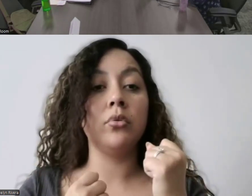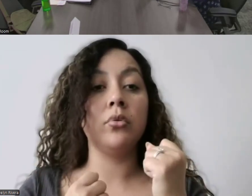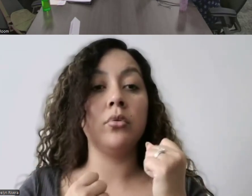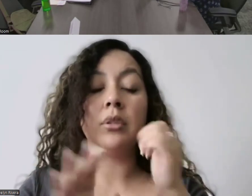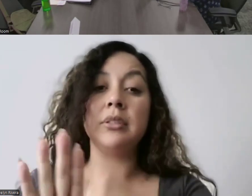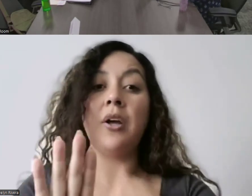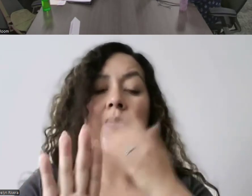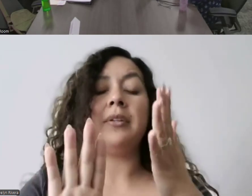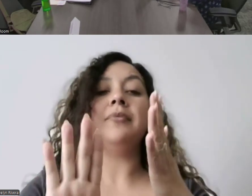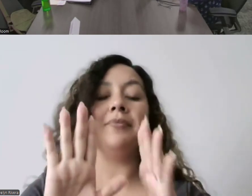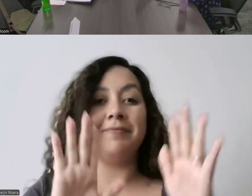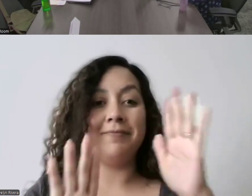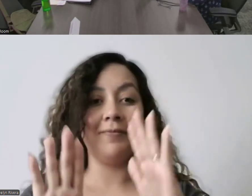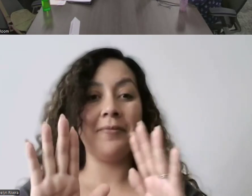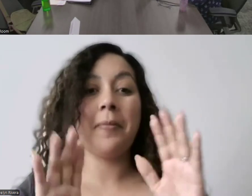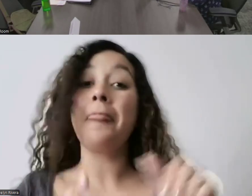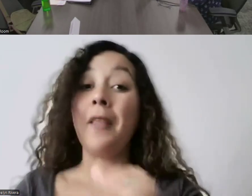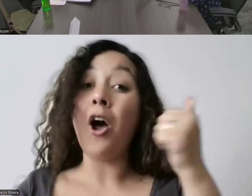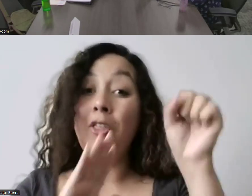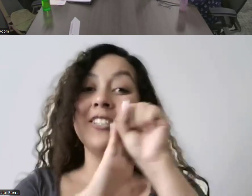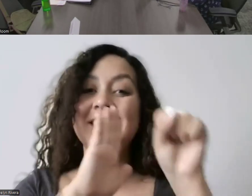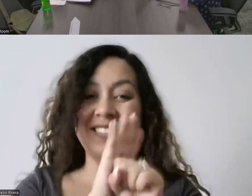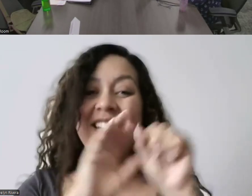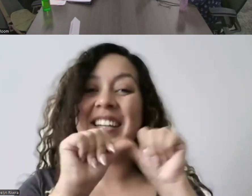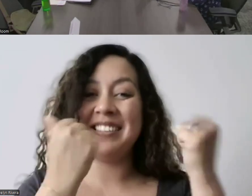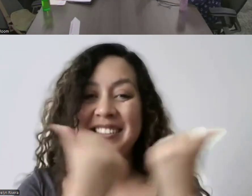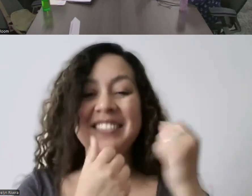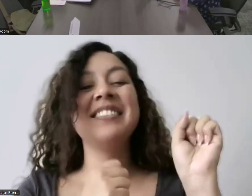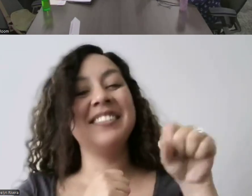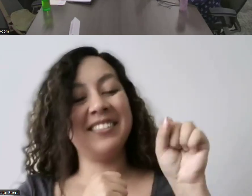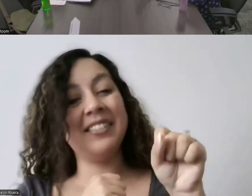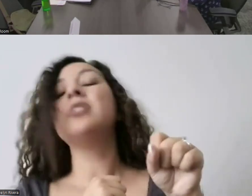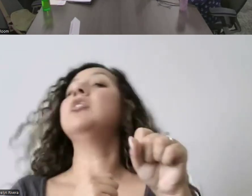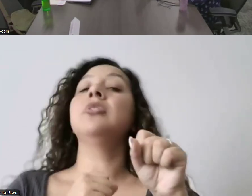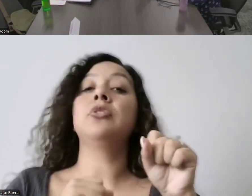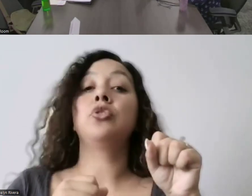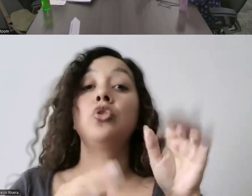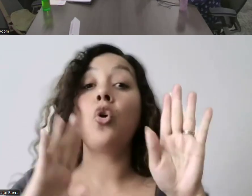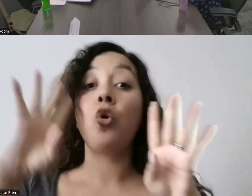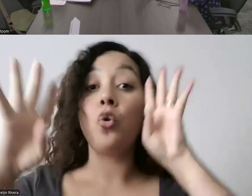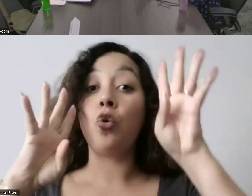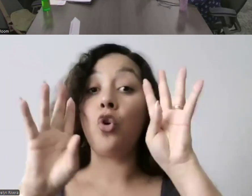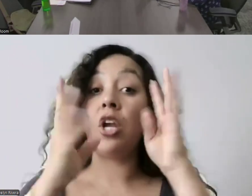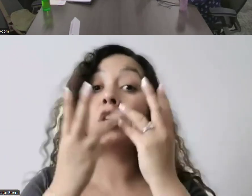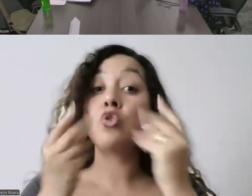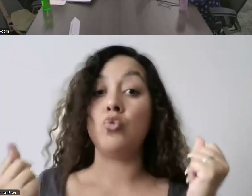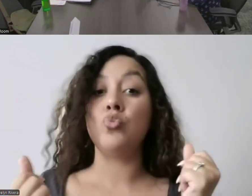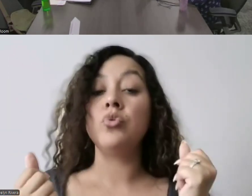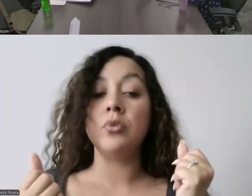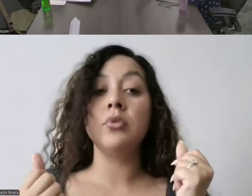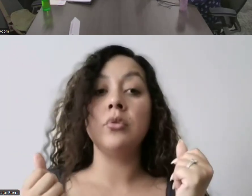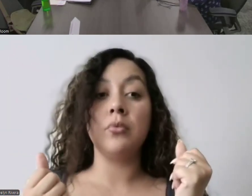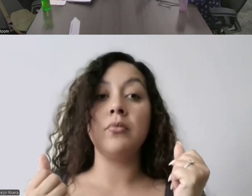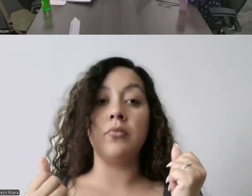I think the other state agencies. Yeah, state agencies to create solutions. We need